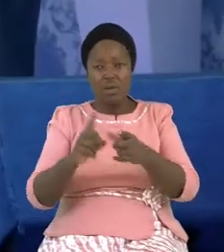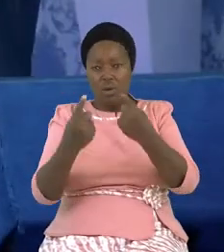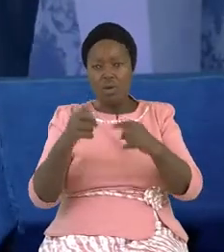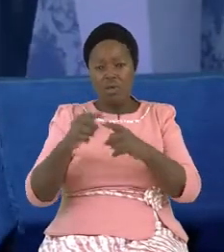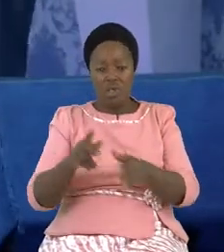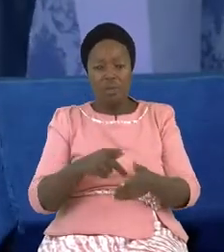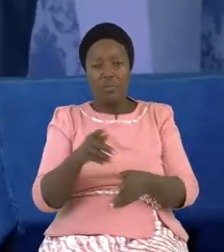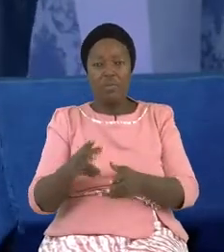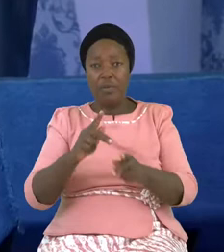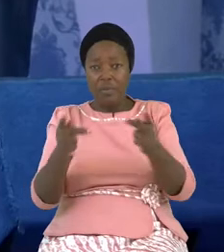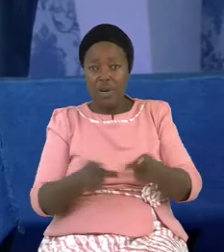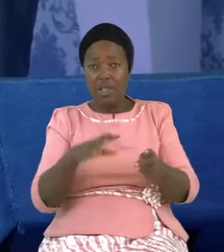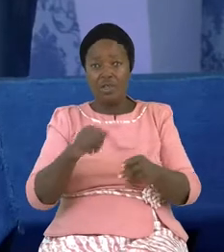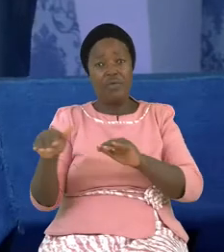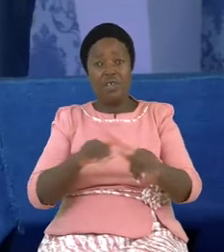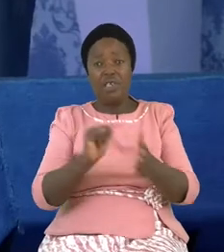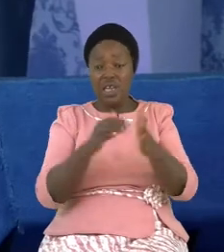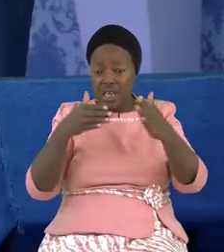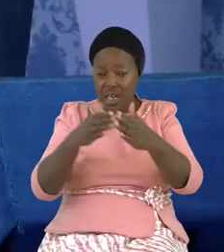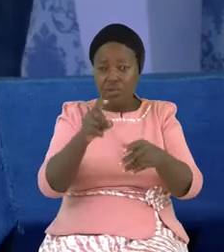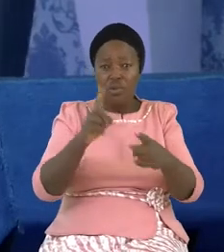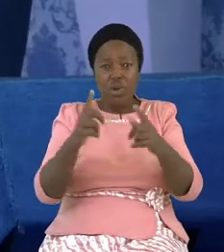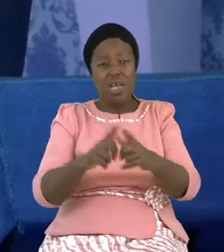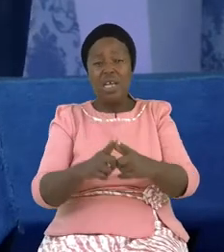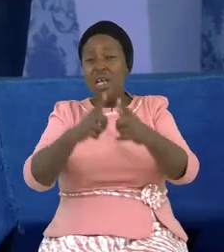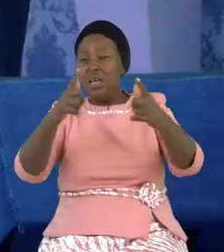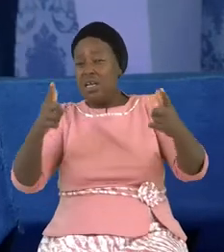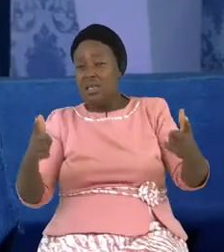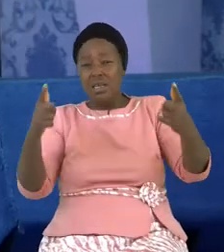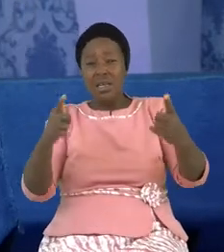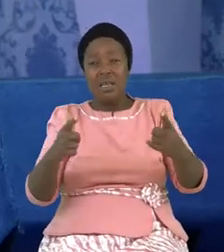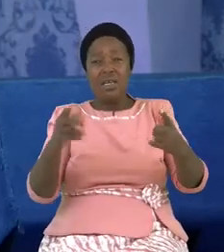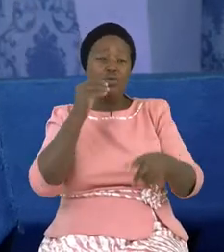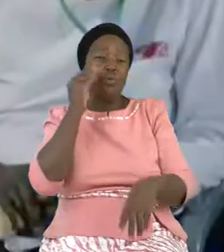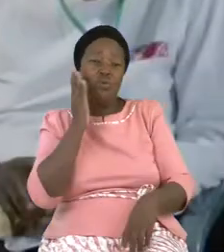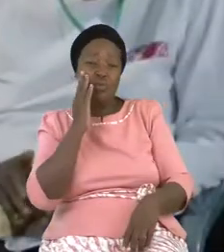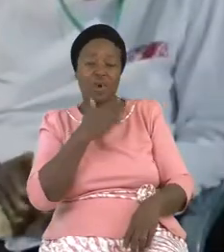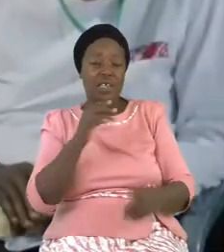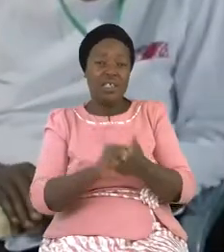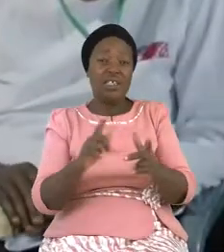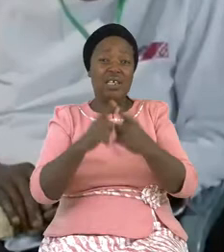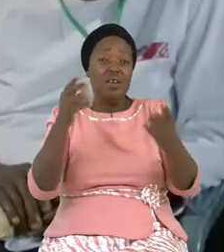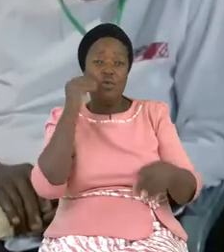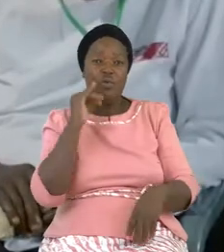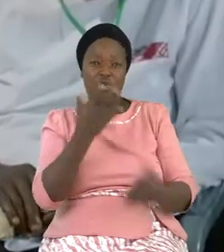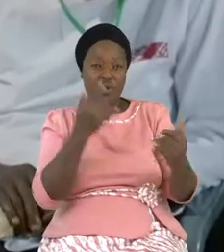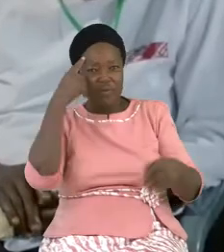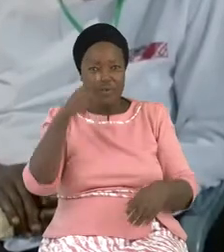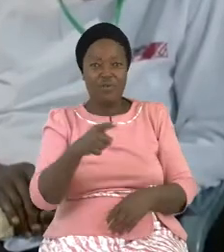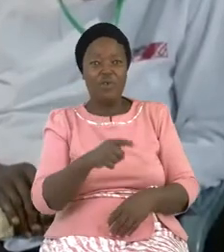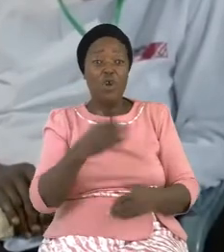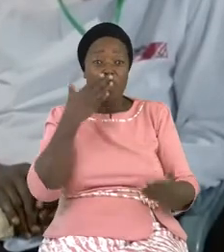action that leads you to a great destination. Great destination awaiting you. Good